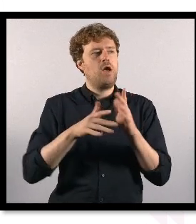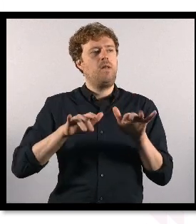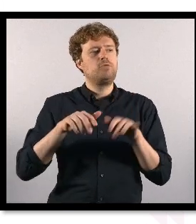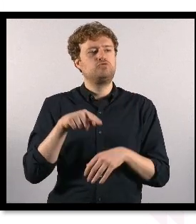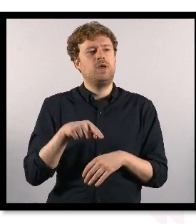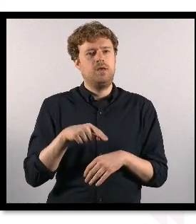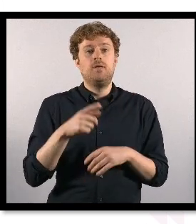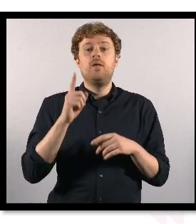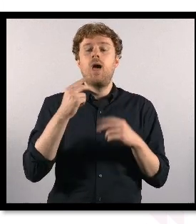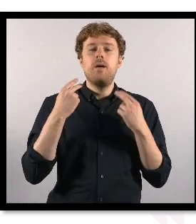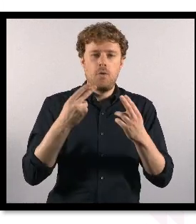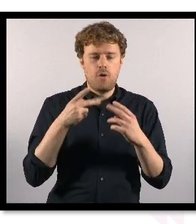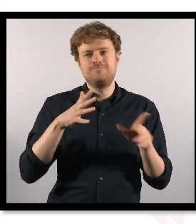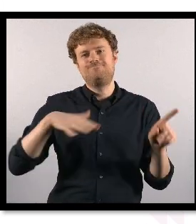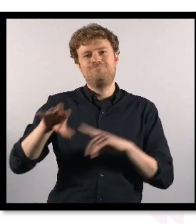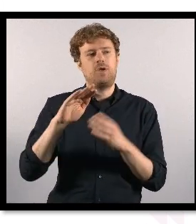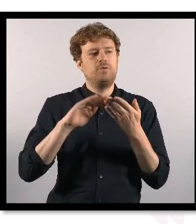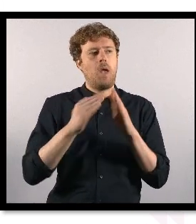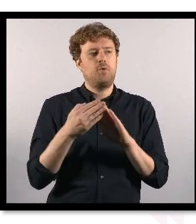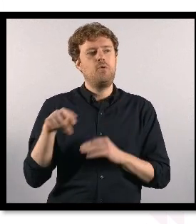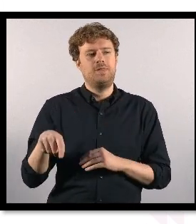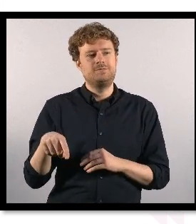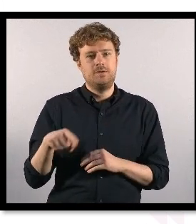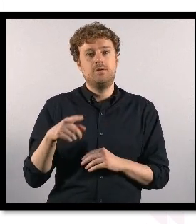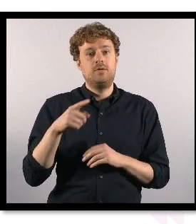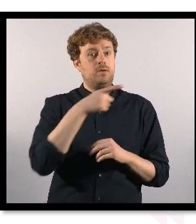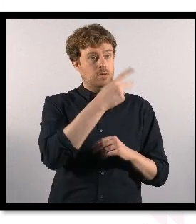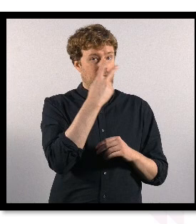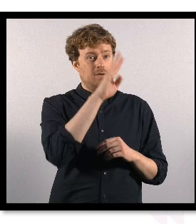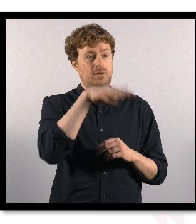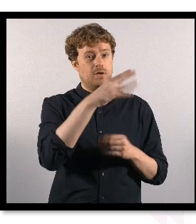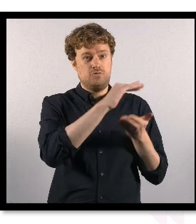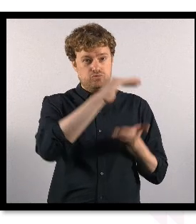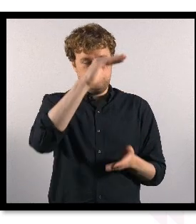ourselves for success for the next 10 years of cloud native.